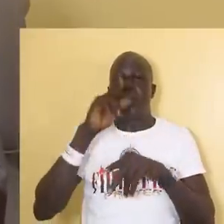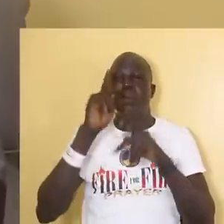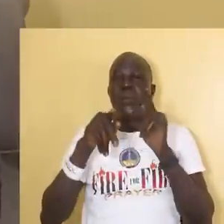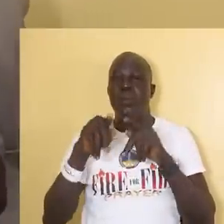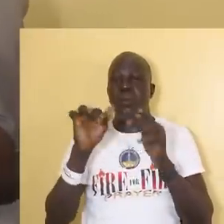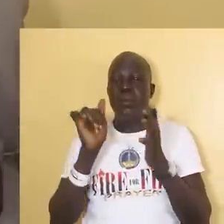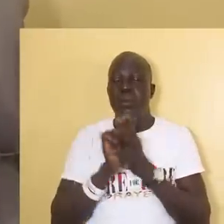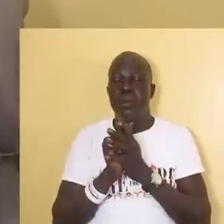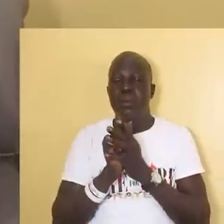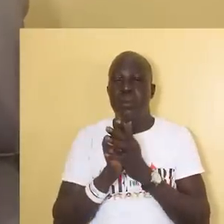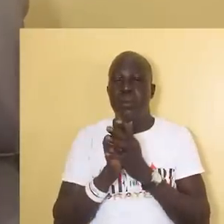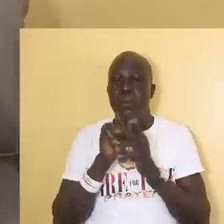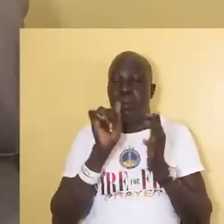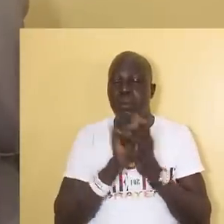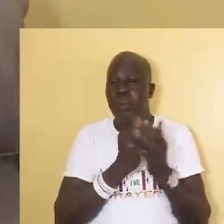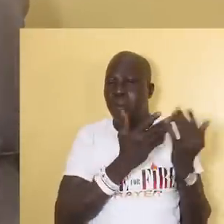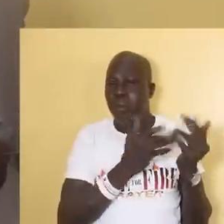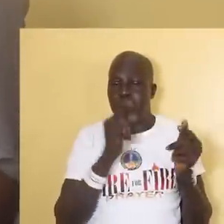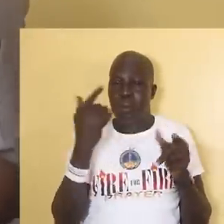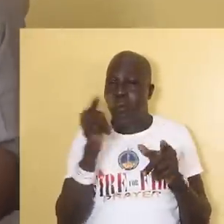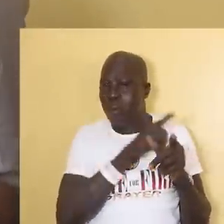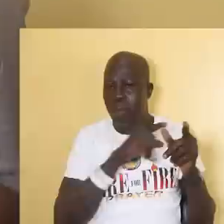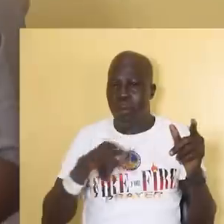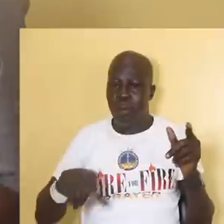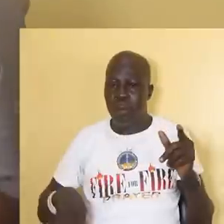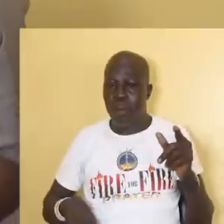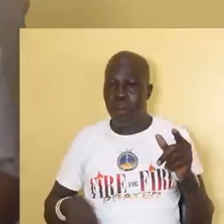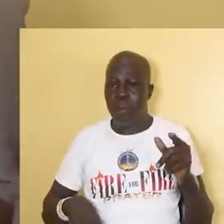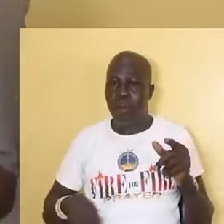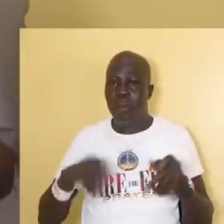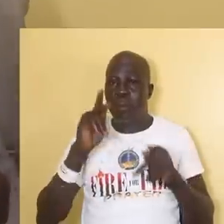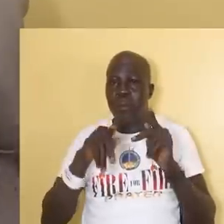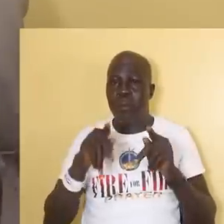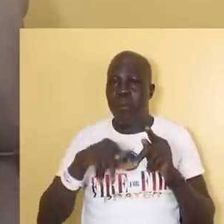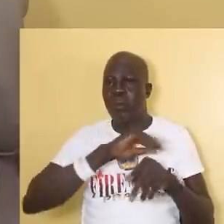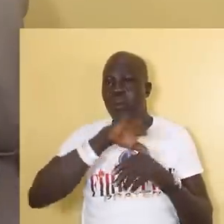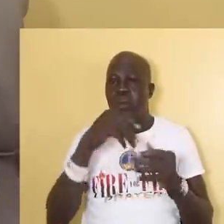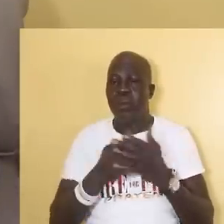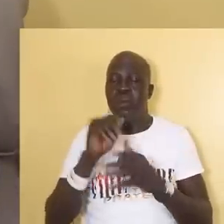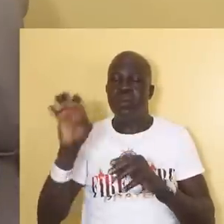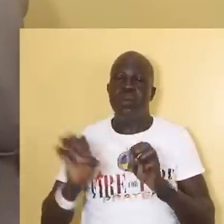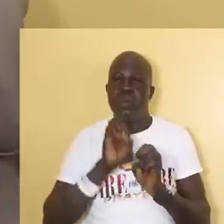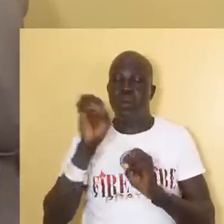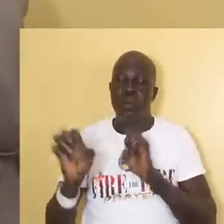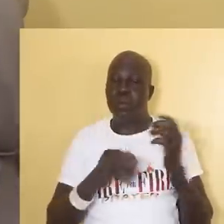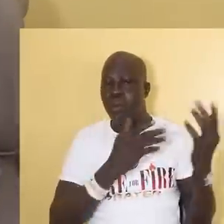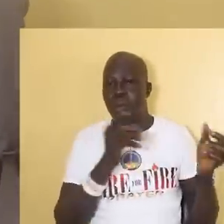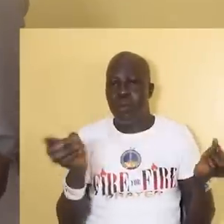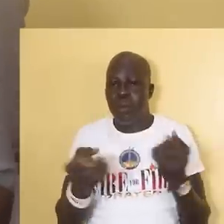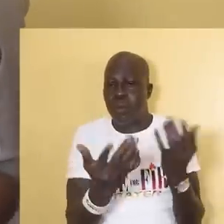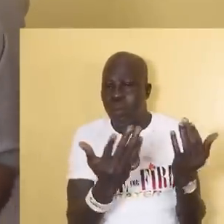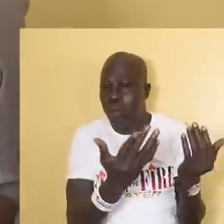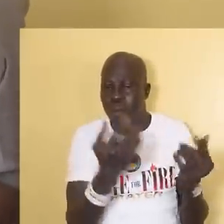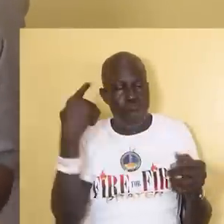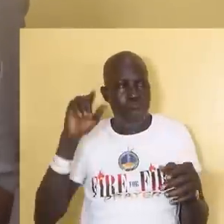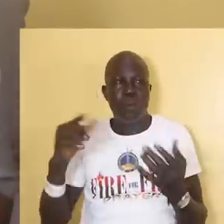I want to do the Lord. I want to do the Lord. I want to do the Lord. I want